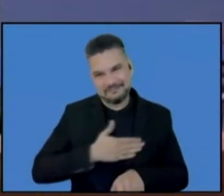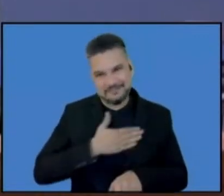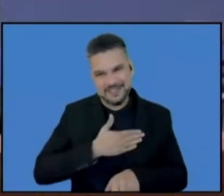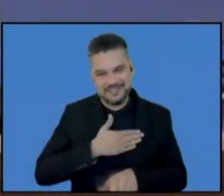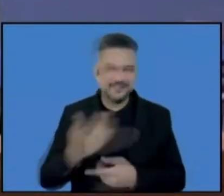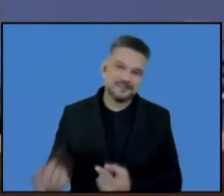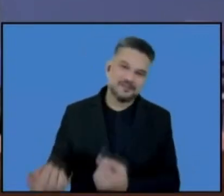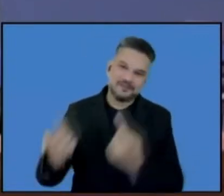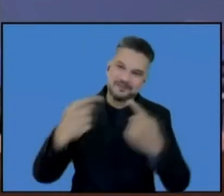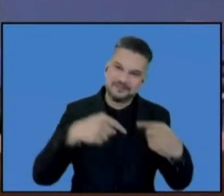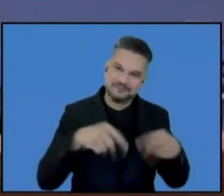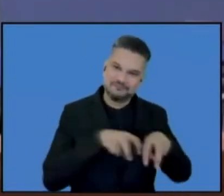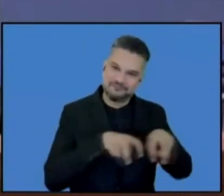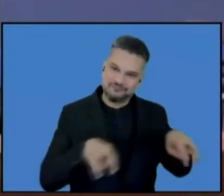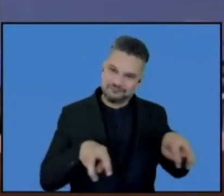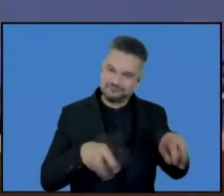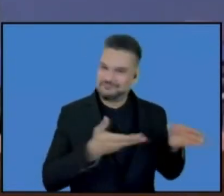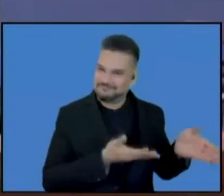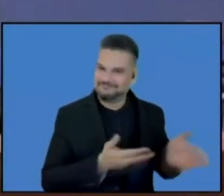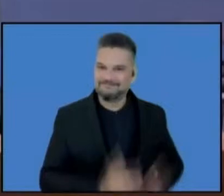the sofa chairs.